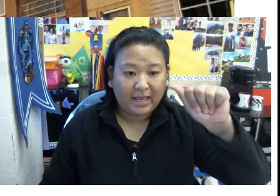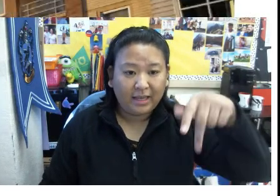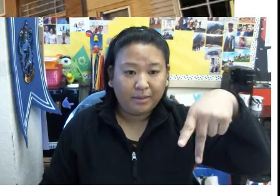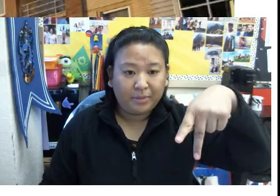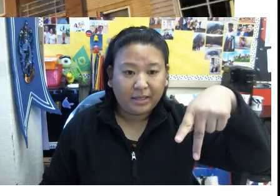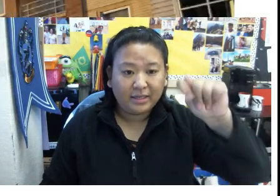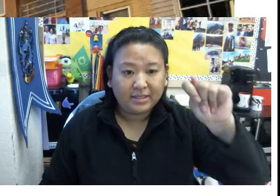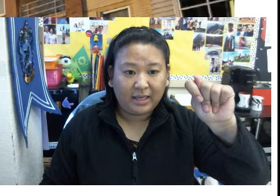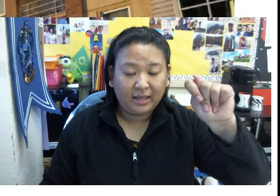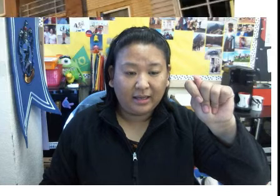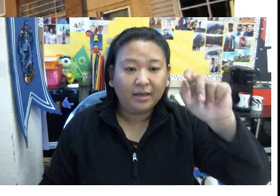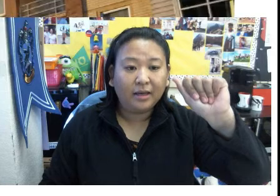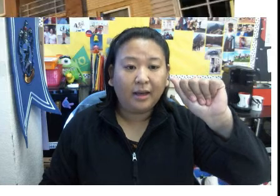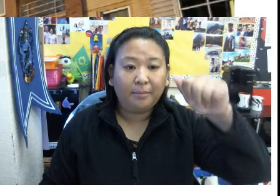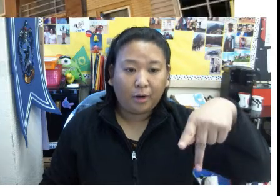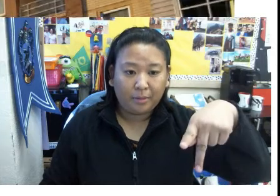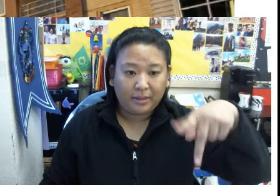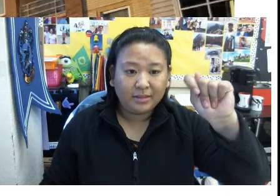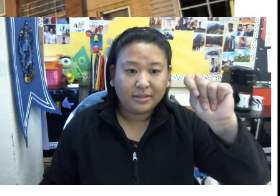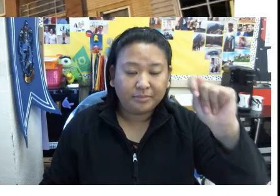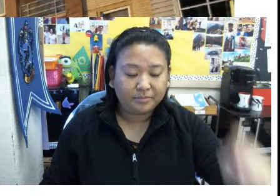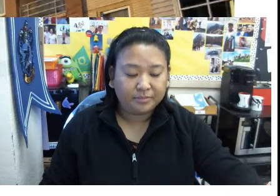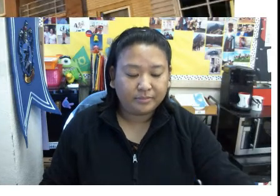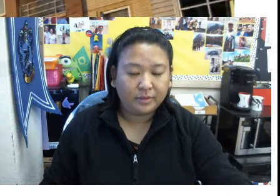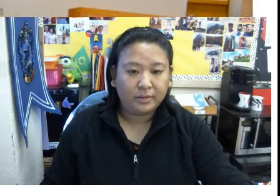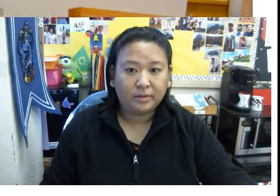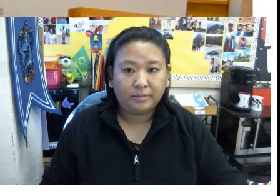Apartment is A-P-T, apartment.